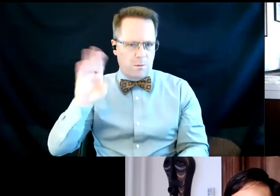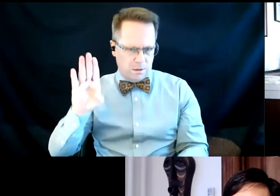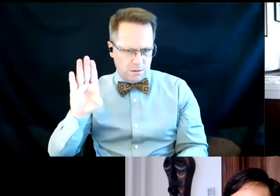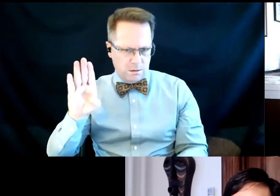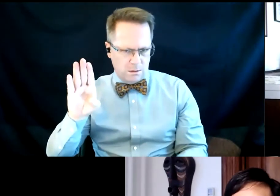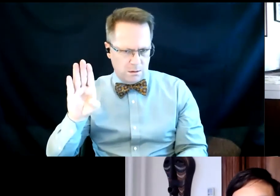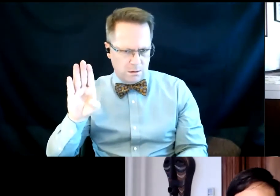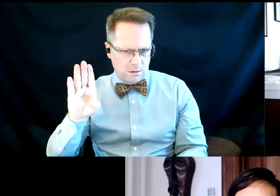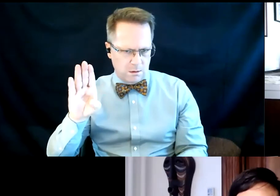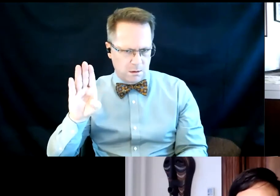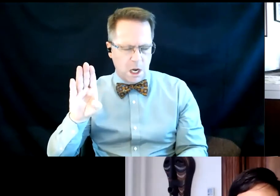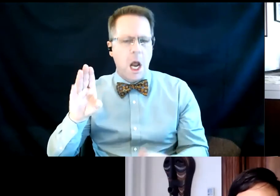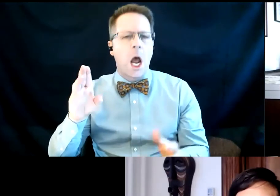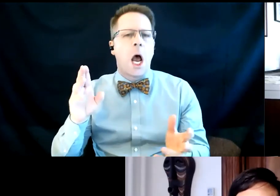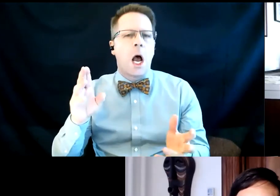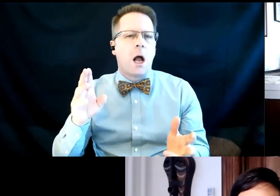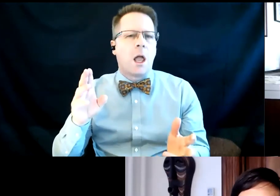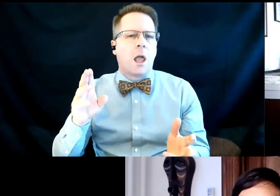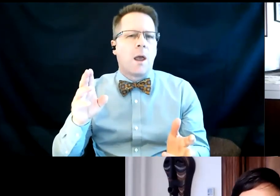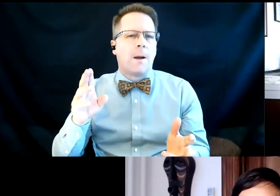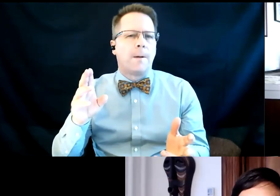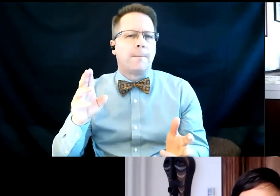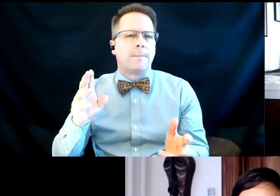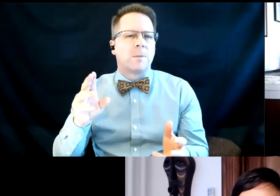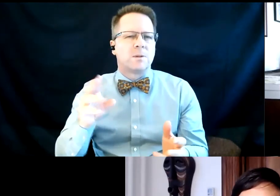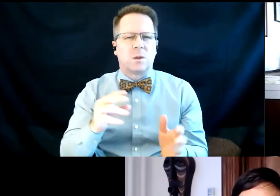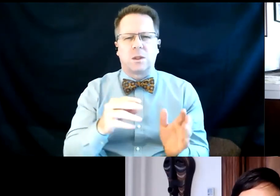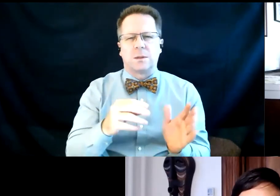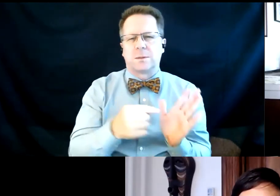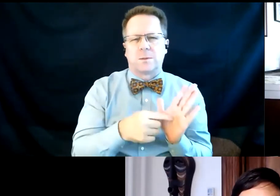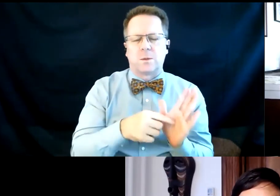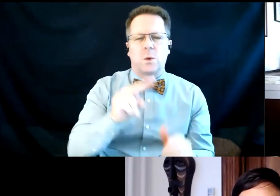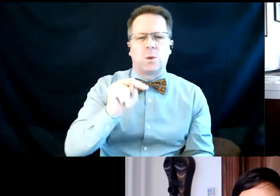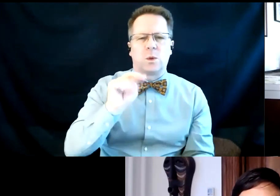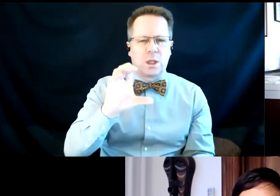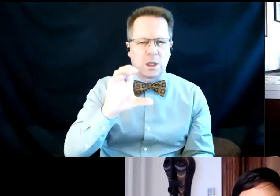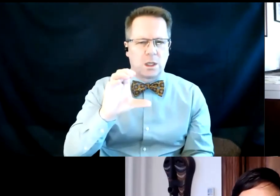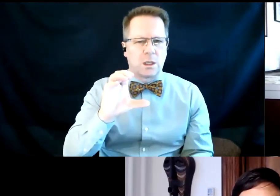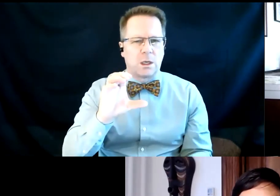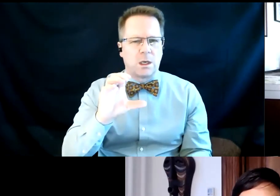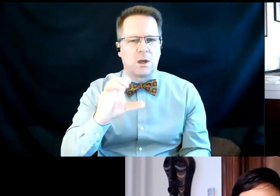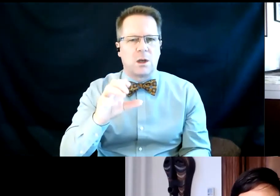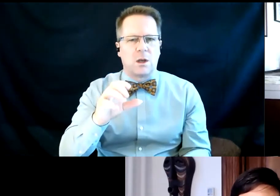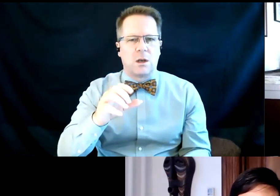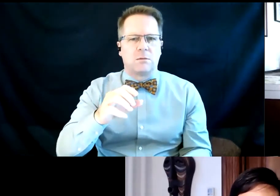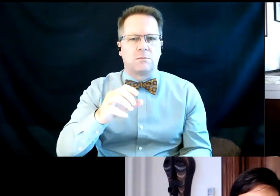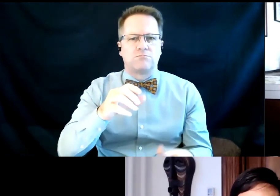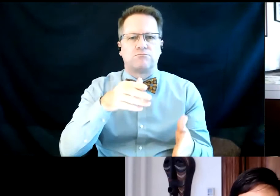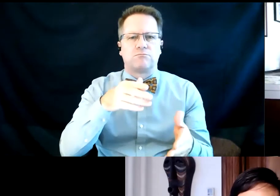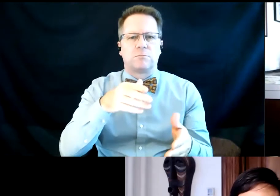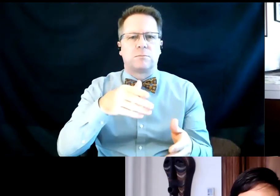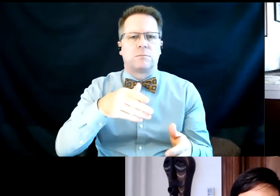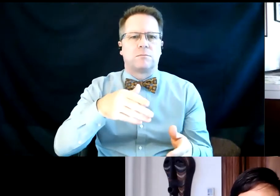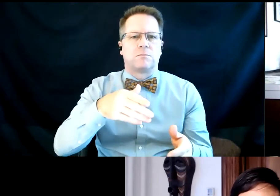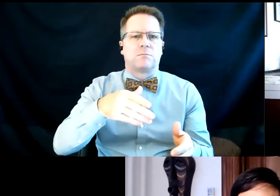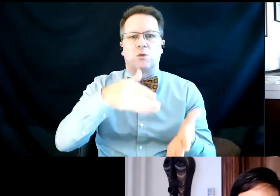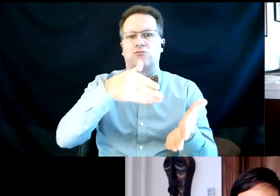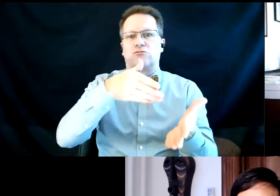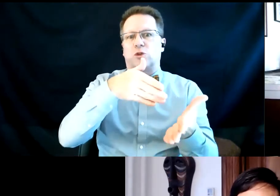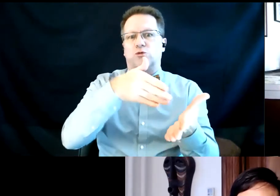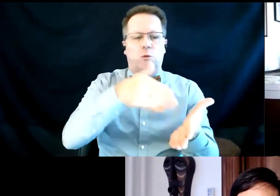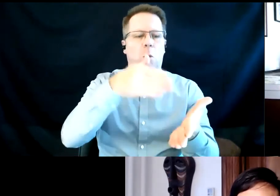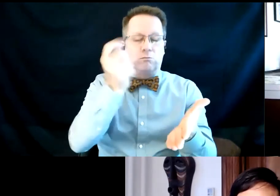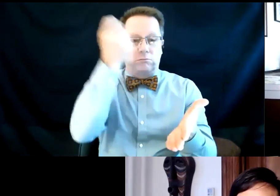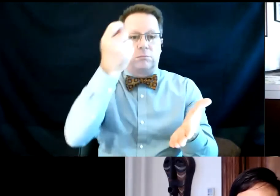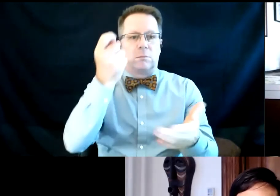basically voter suppression measures, including in North Carolina, where you had a trial victory, just a triumph. Are you expecting the